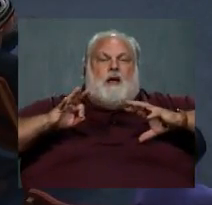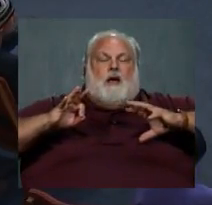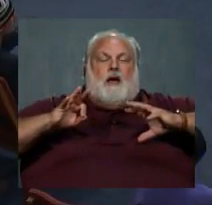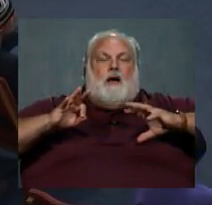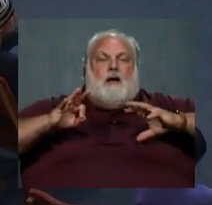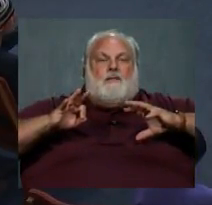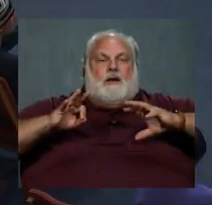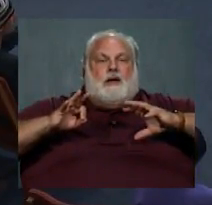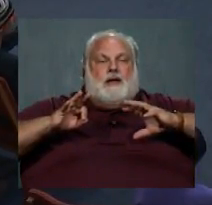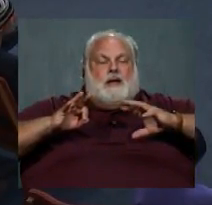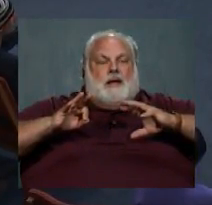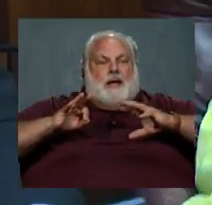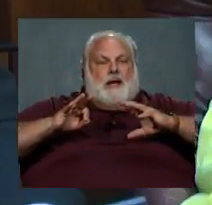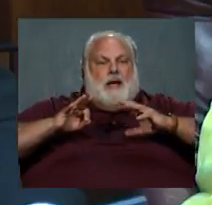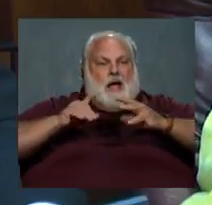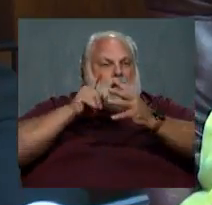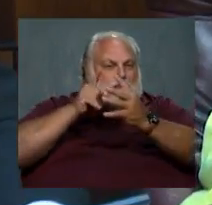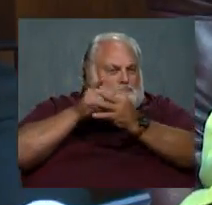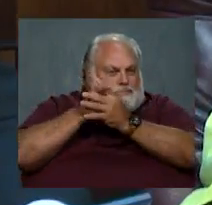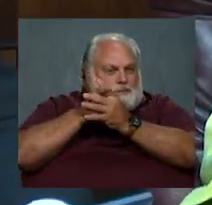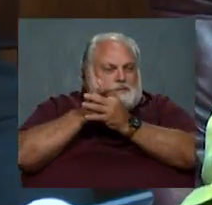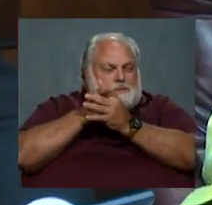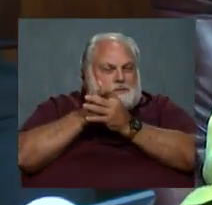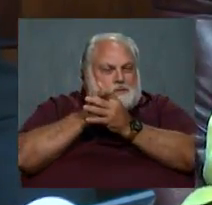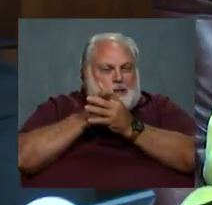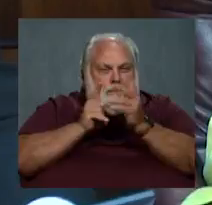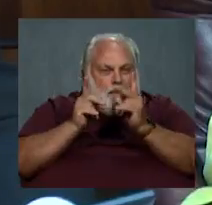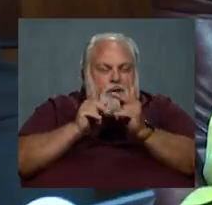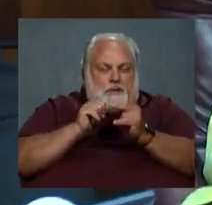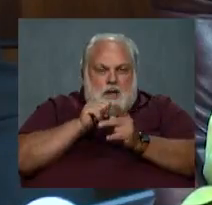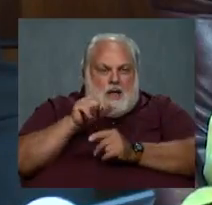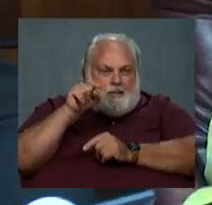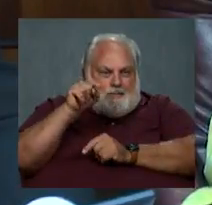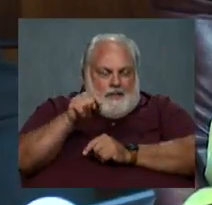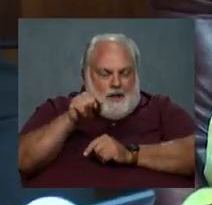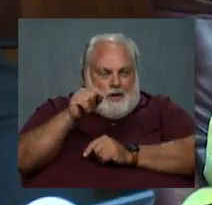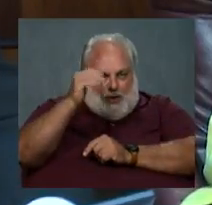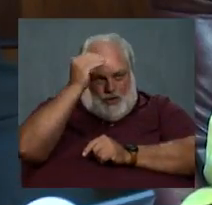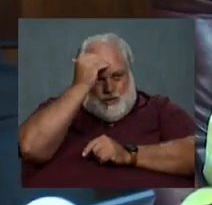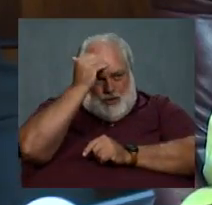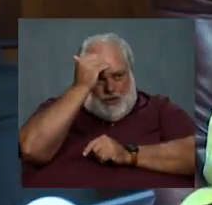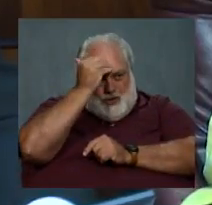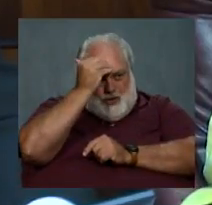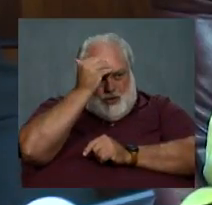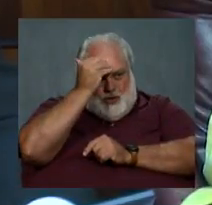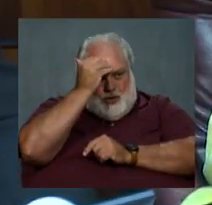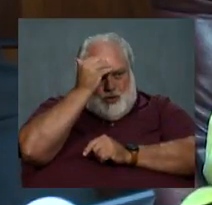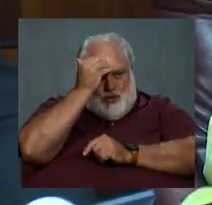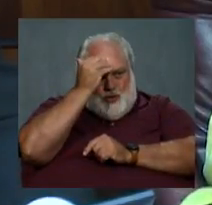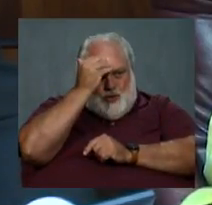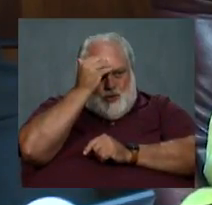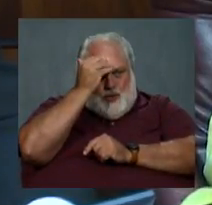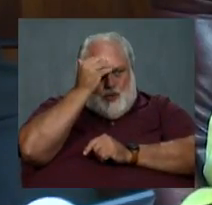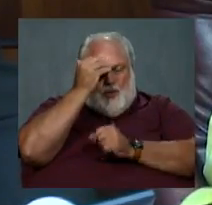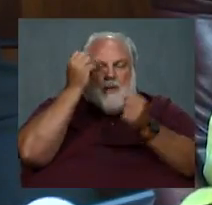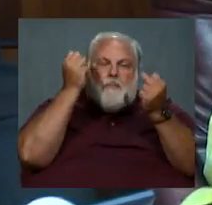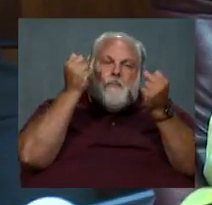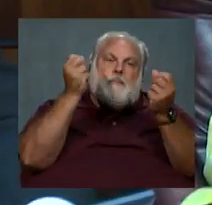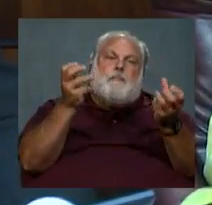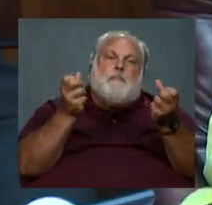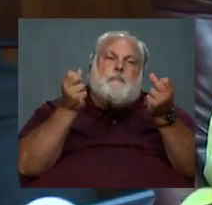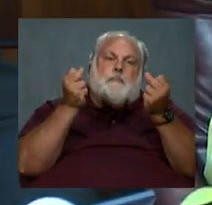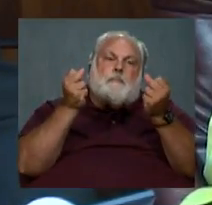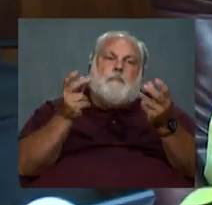for you. But to some of the folks who were not there, I think it's important to note that there were a number